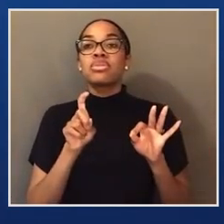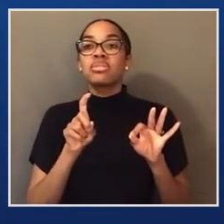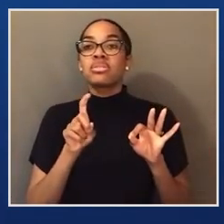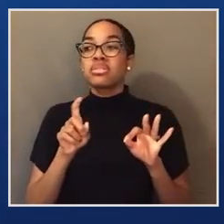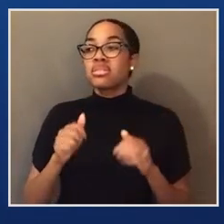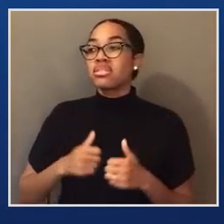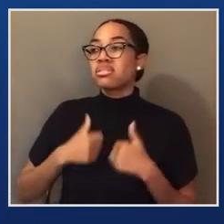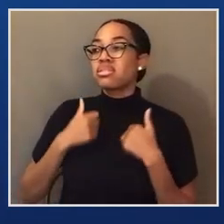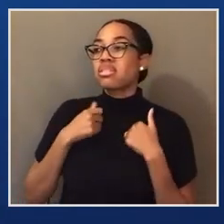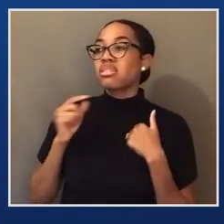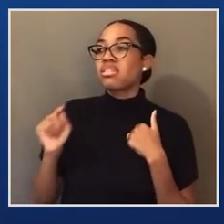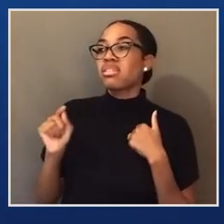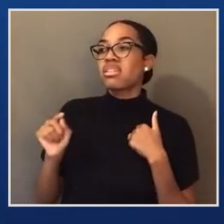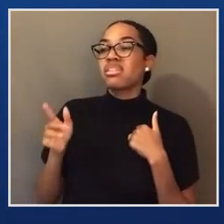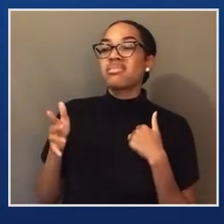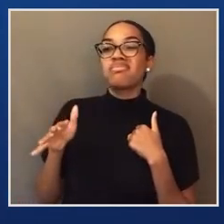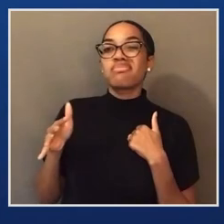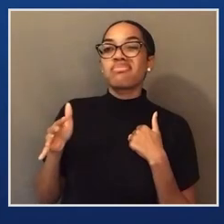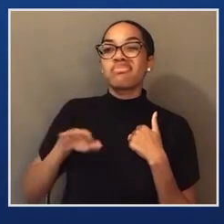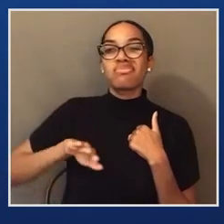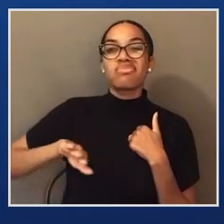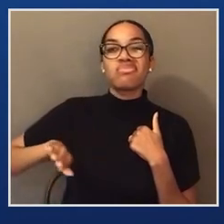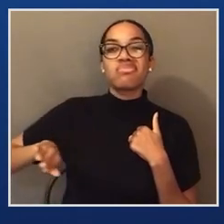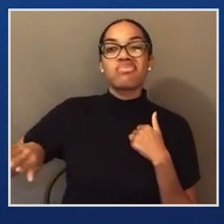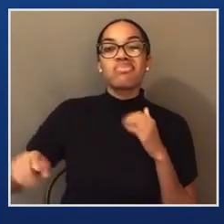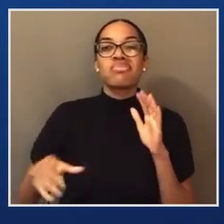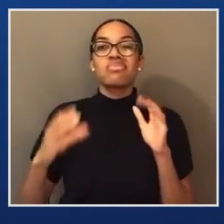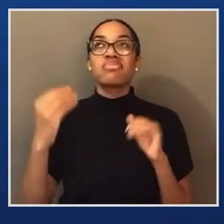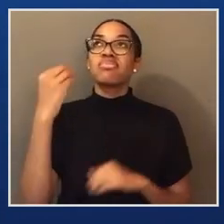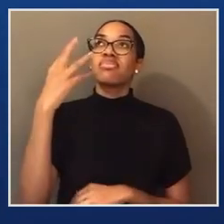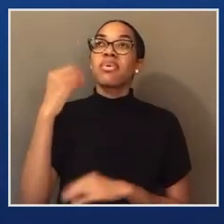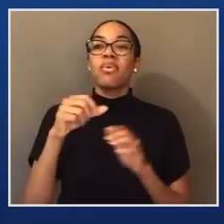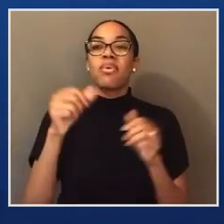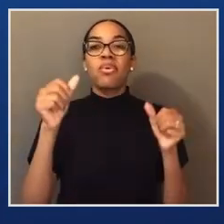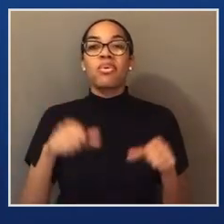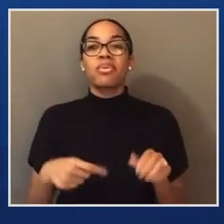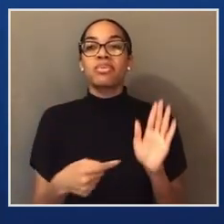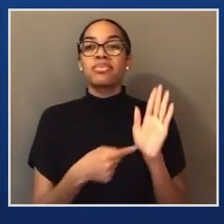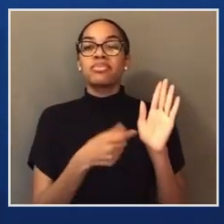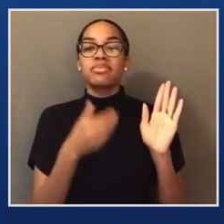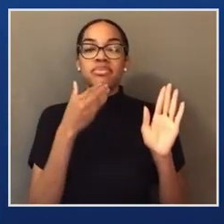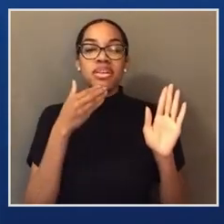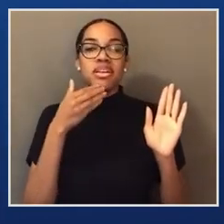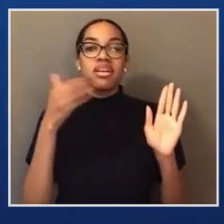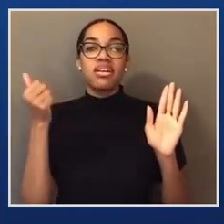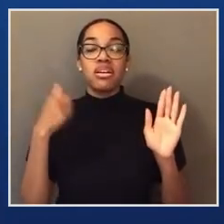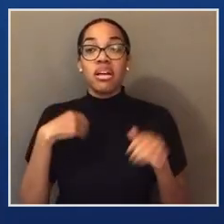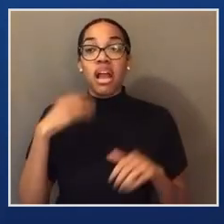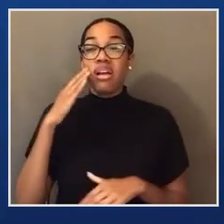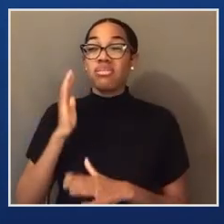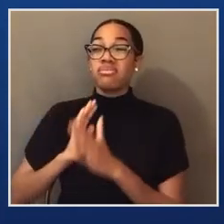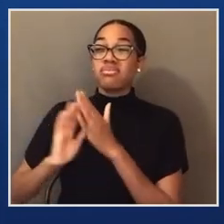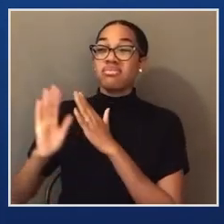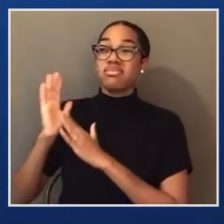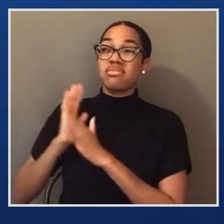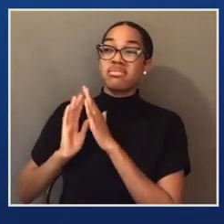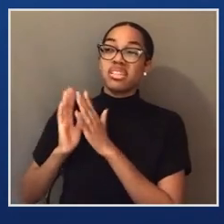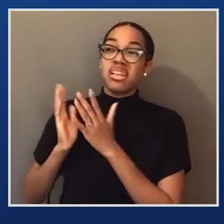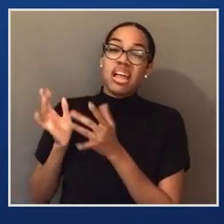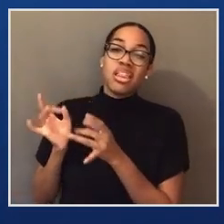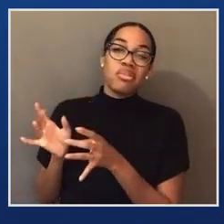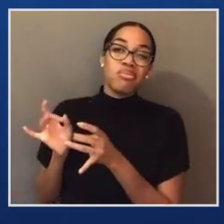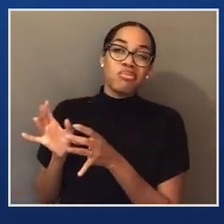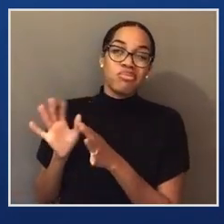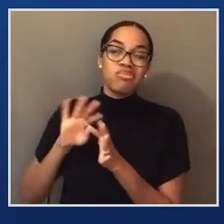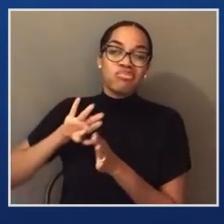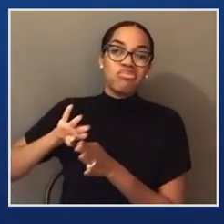it shine. I know I done some things that's dead wrong. The flash is on this little light of mine. They say a